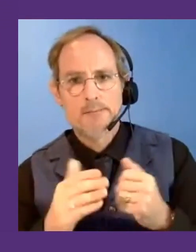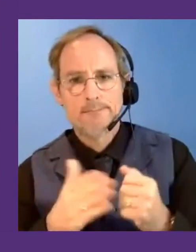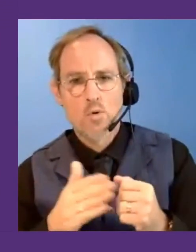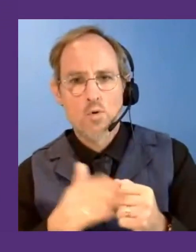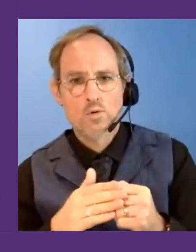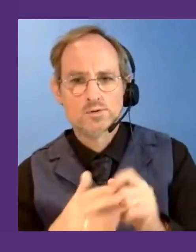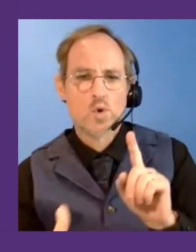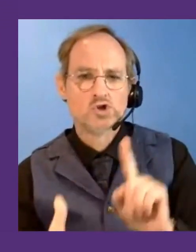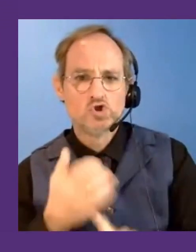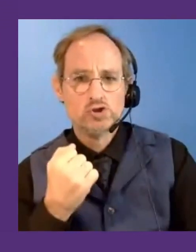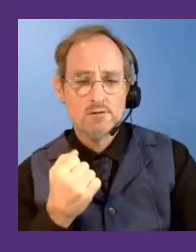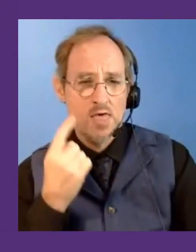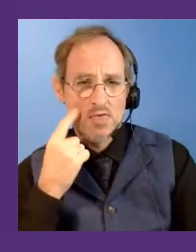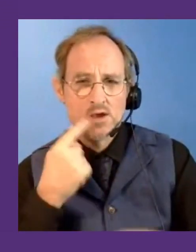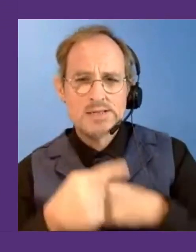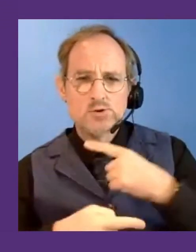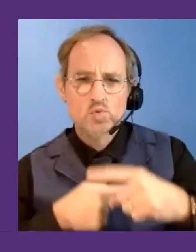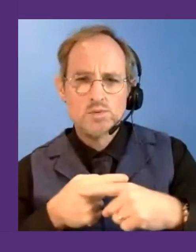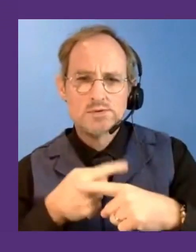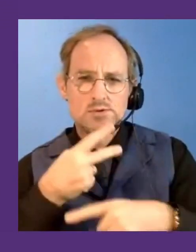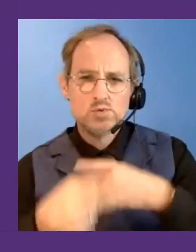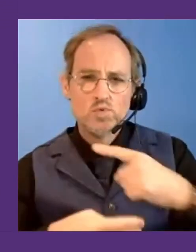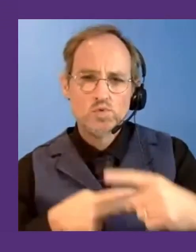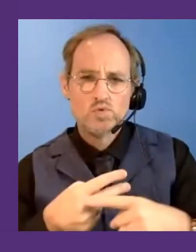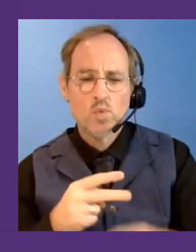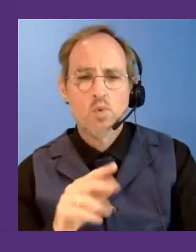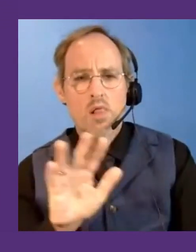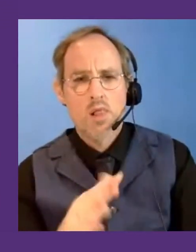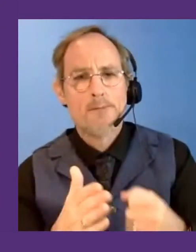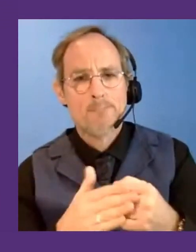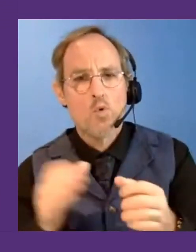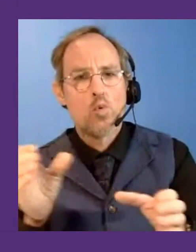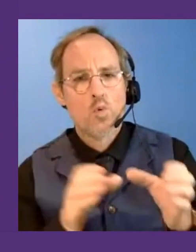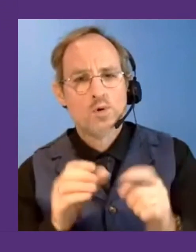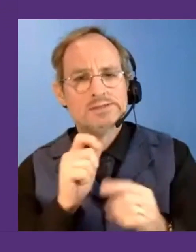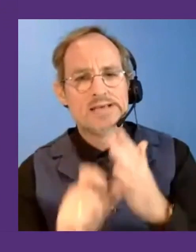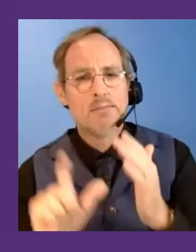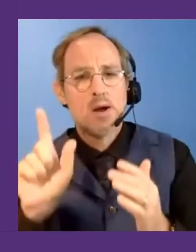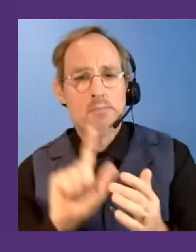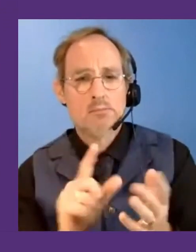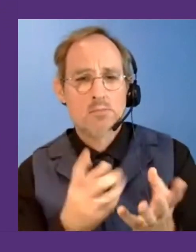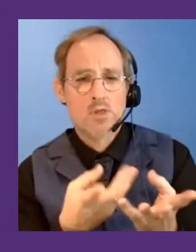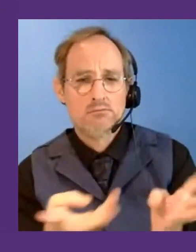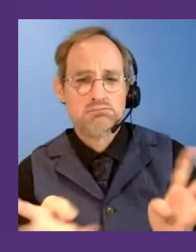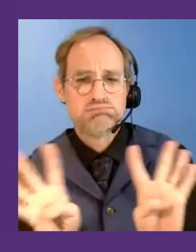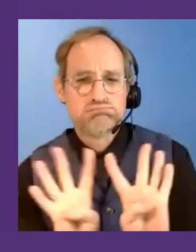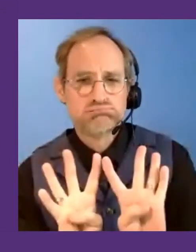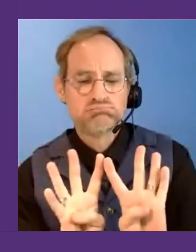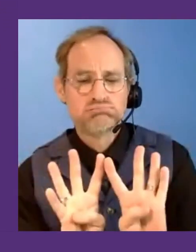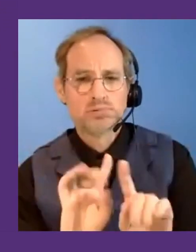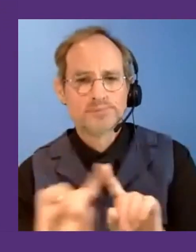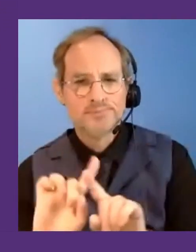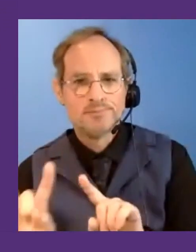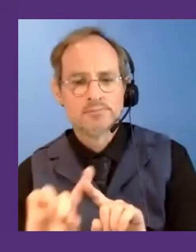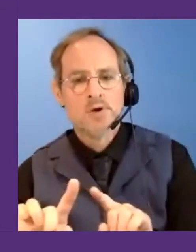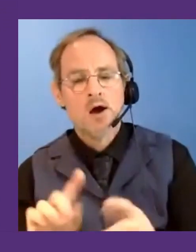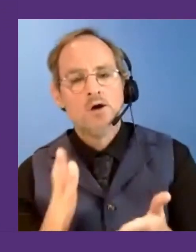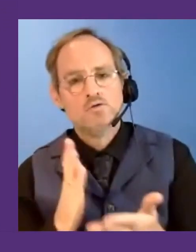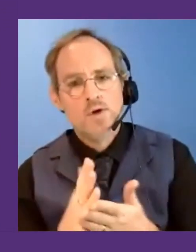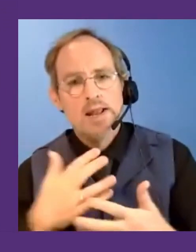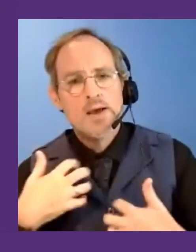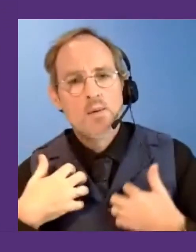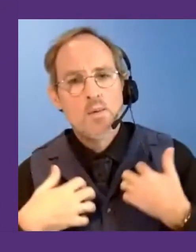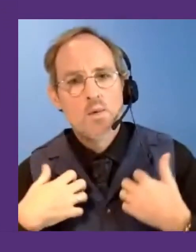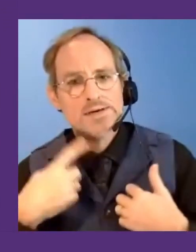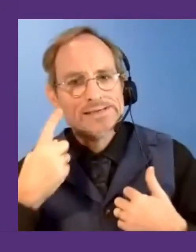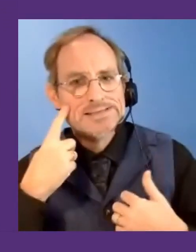year, maybe 2 years, we'll have many more disabled people right across our network. And I really look forward to seeing the